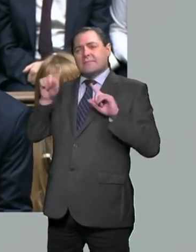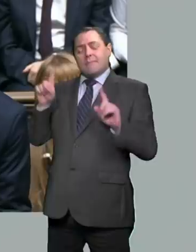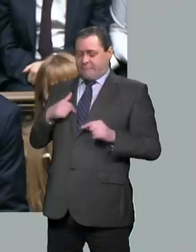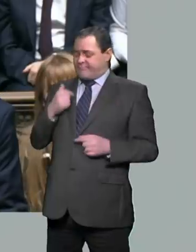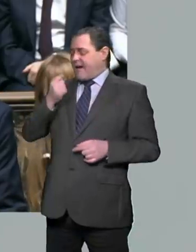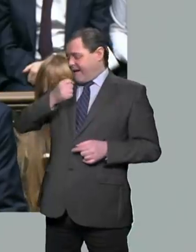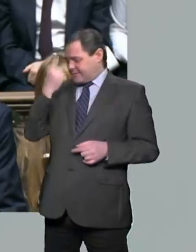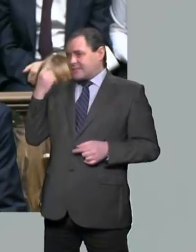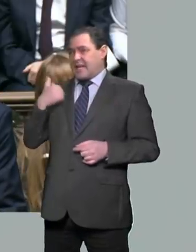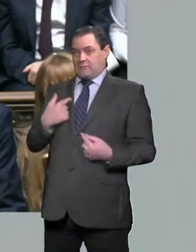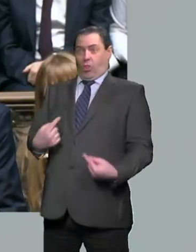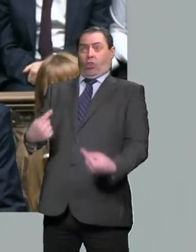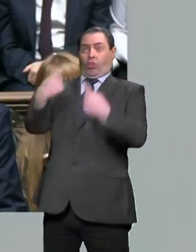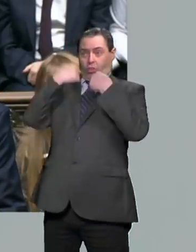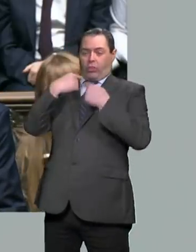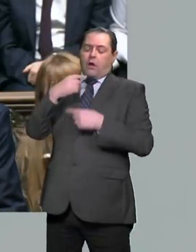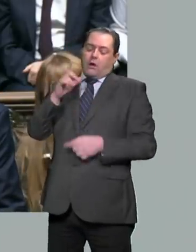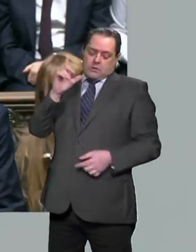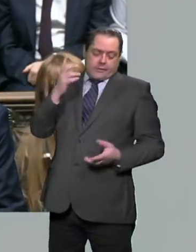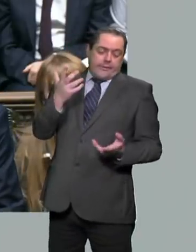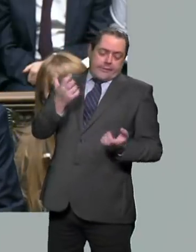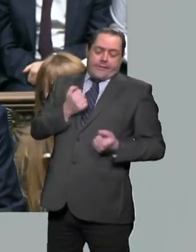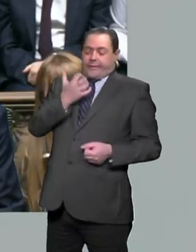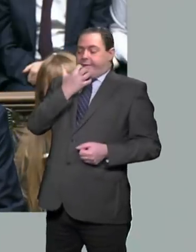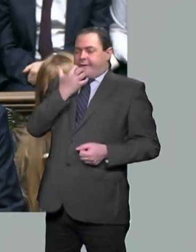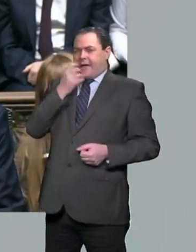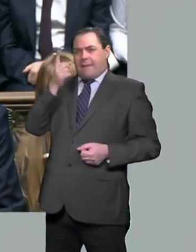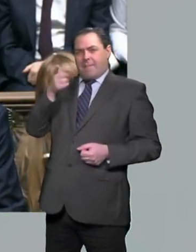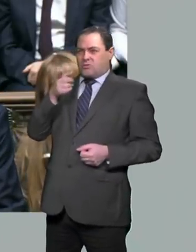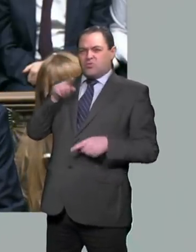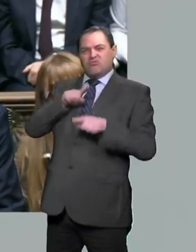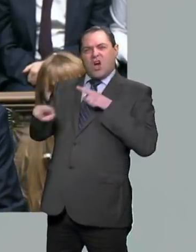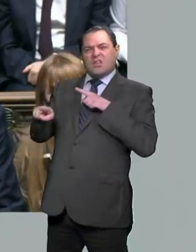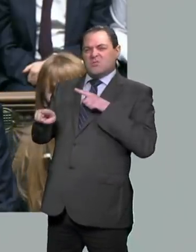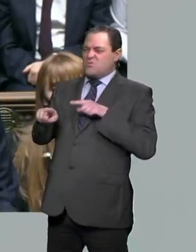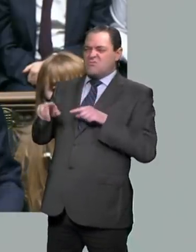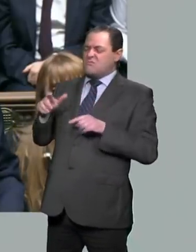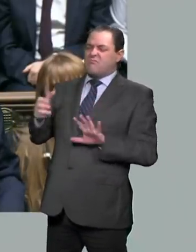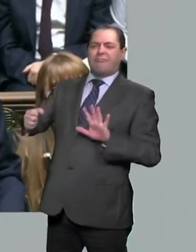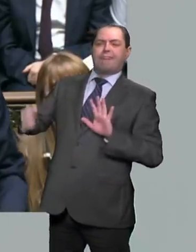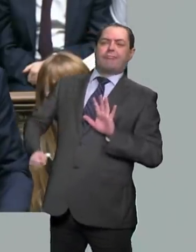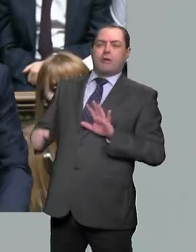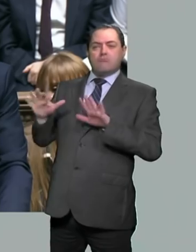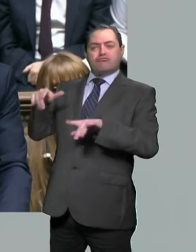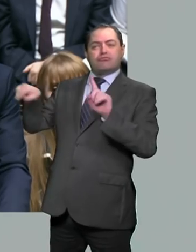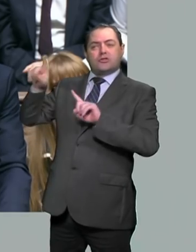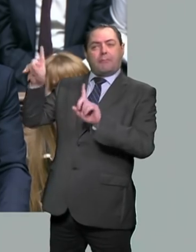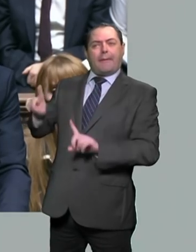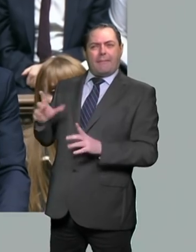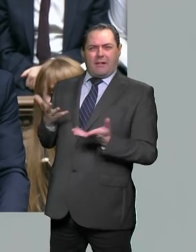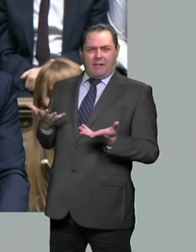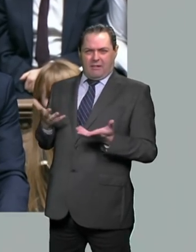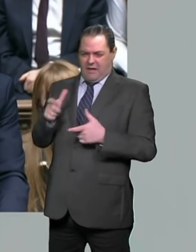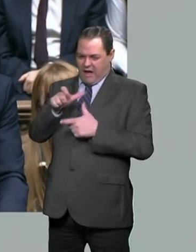can take it when it's aimed at me, but I won't accept it when he gaslights the British public, writing